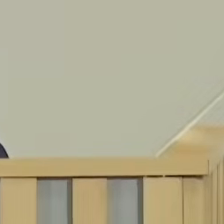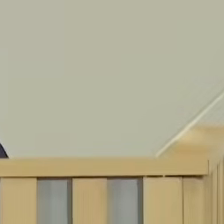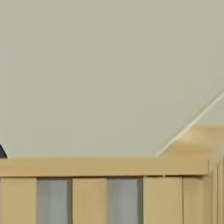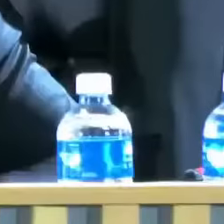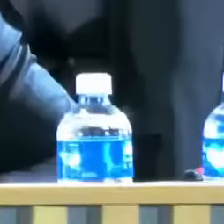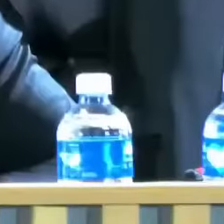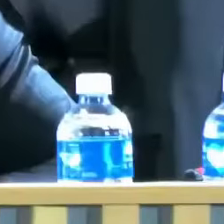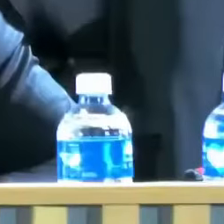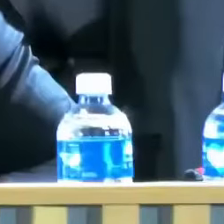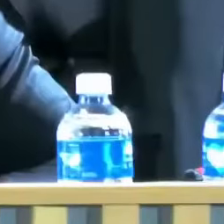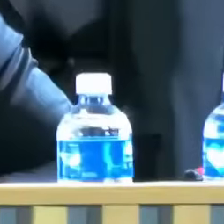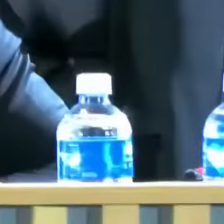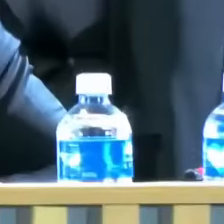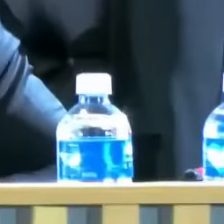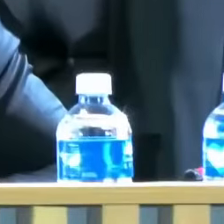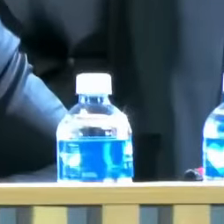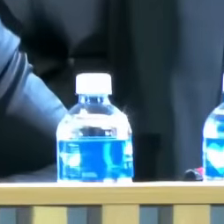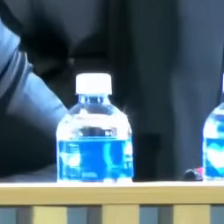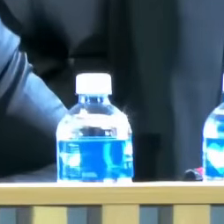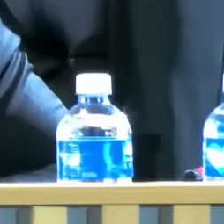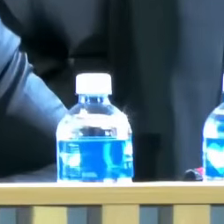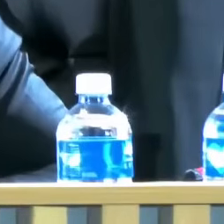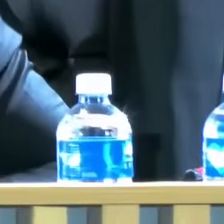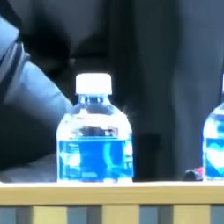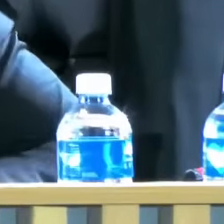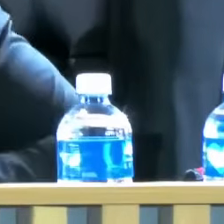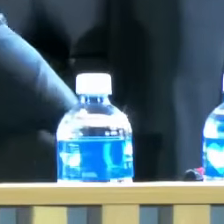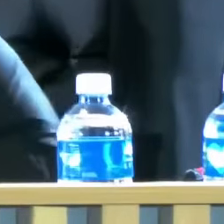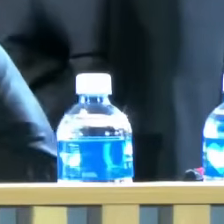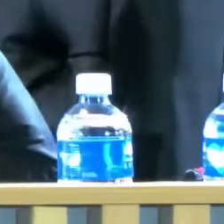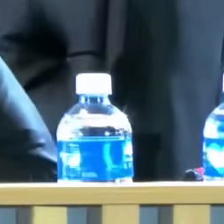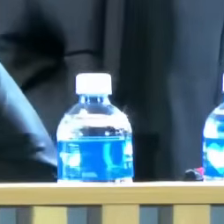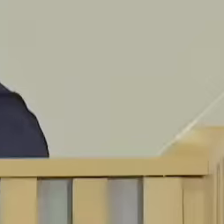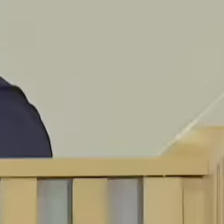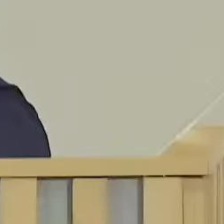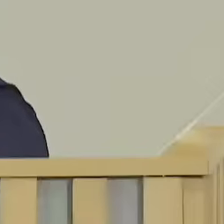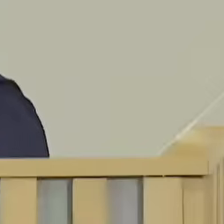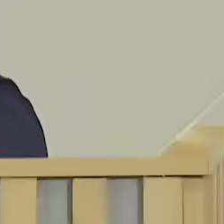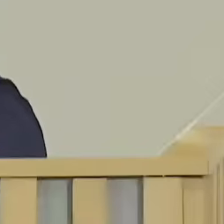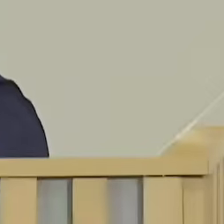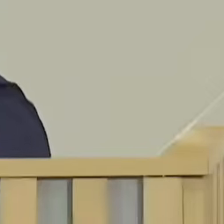responsibilities that you've highlighted from sub 1 to sub 9?